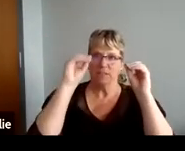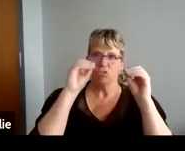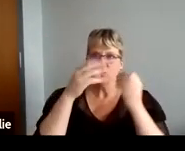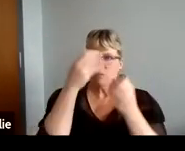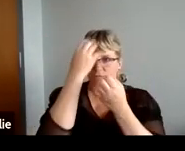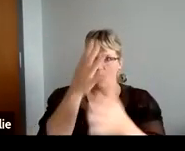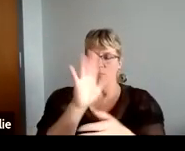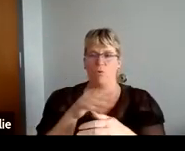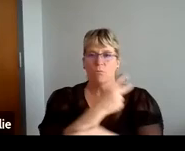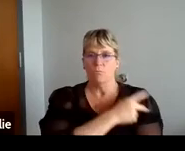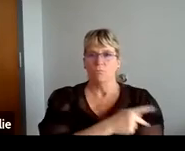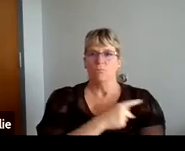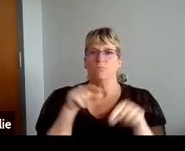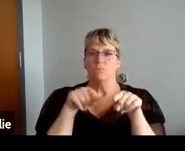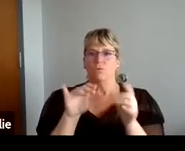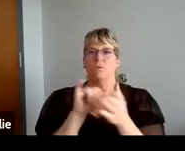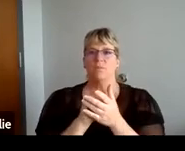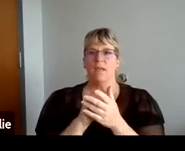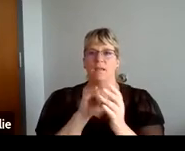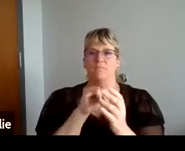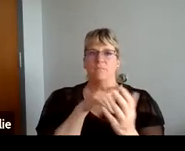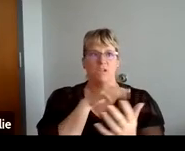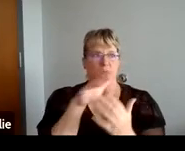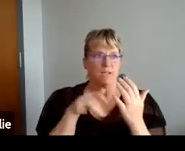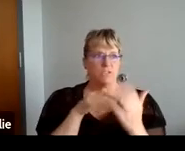your patients during that interaction.